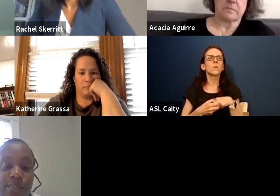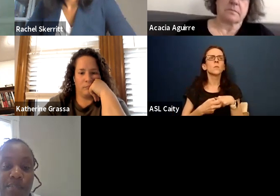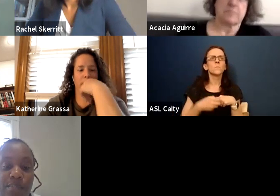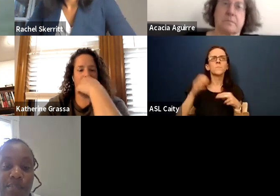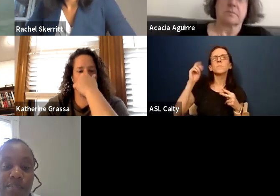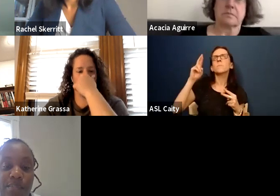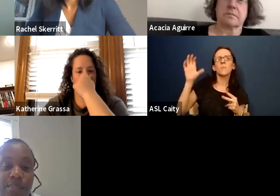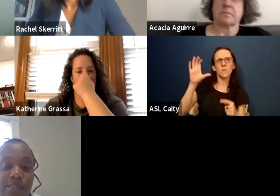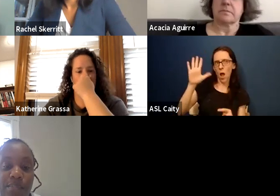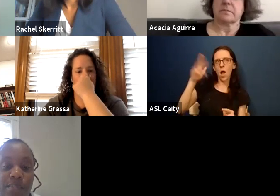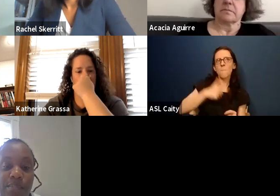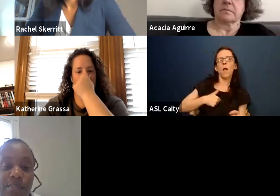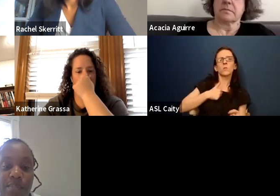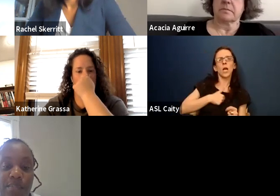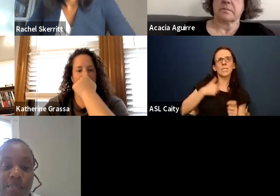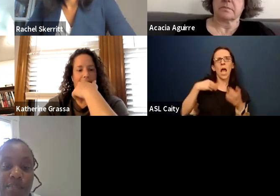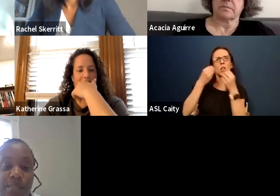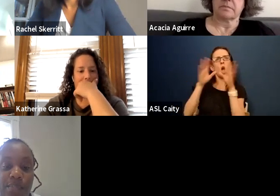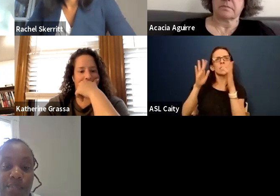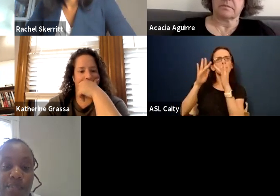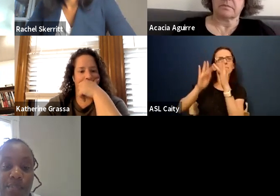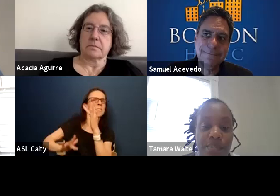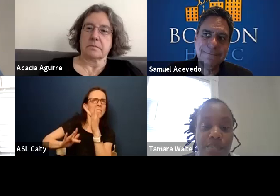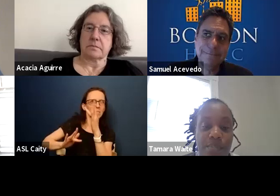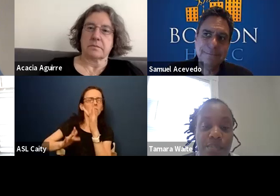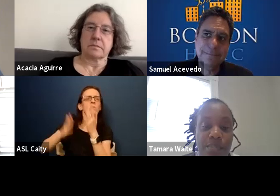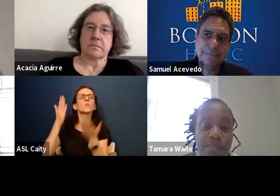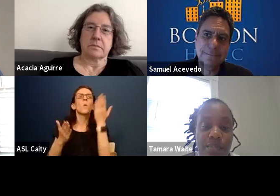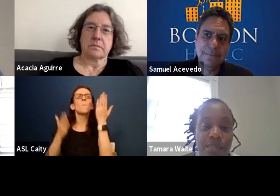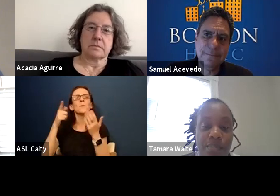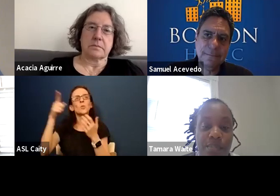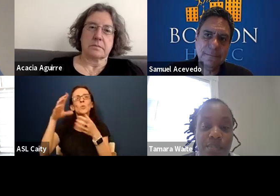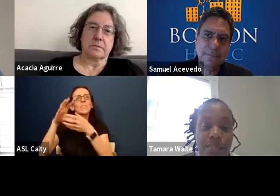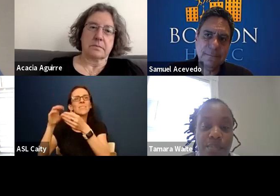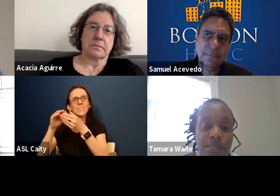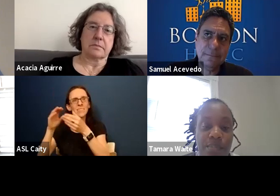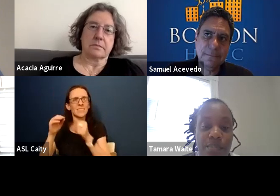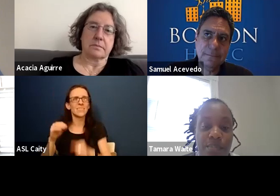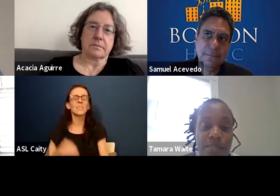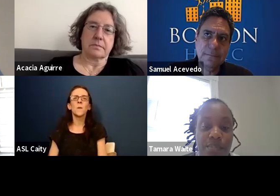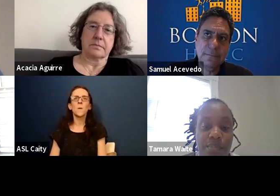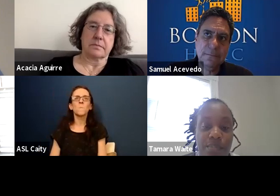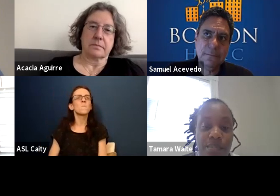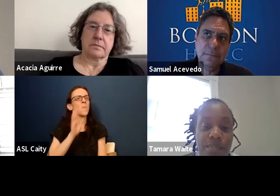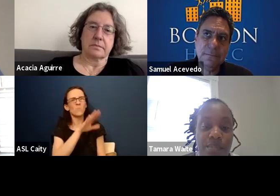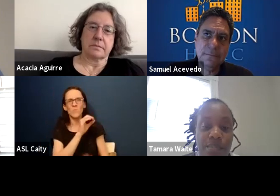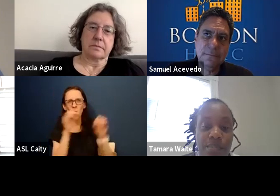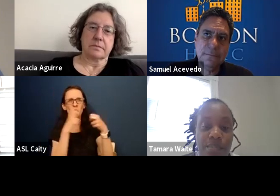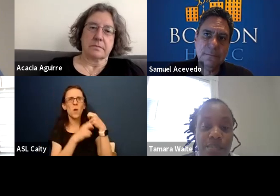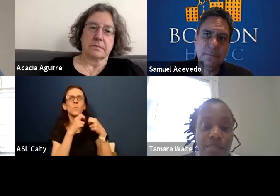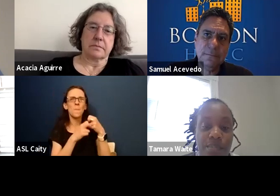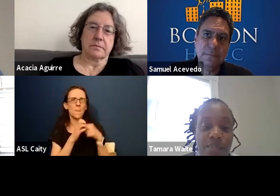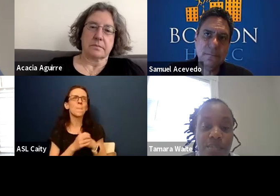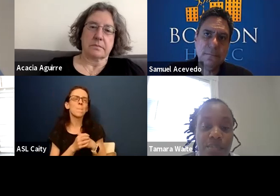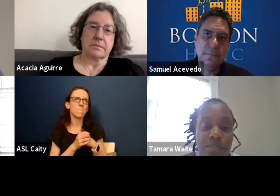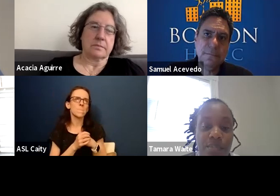I lost the connection here. No problem. We might have talked about that at that time. Not a problem. So that's, And